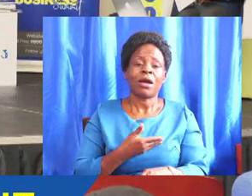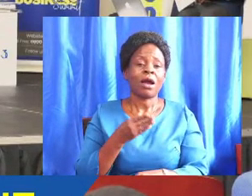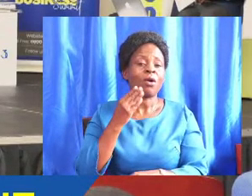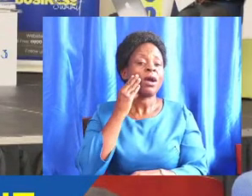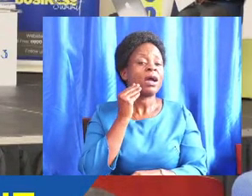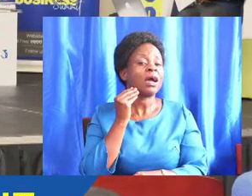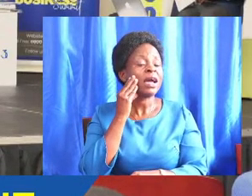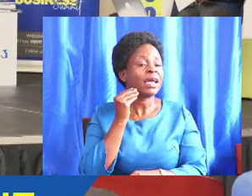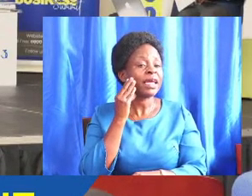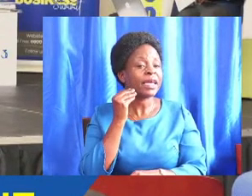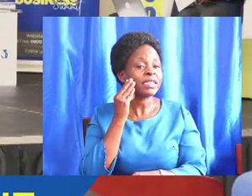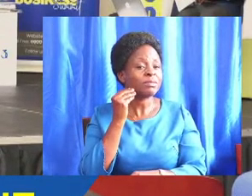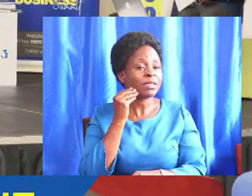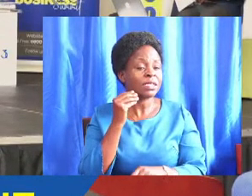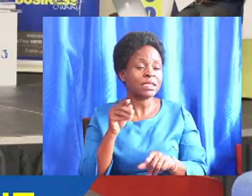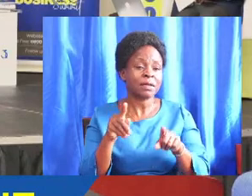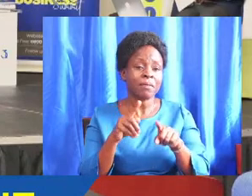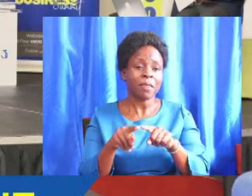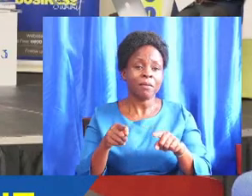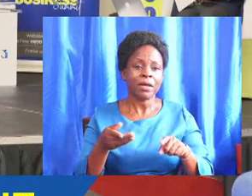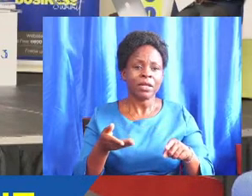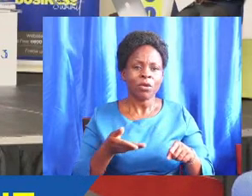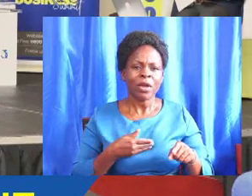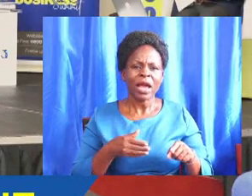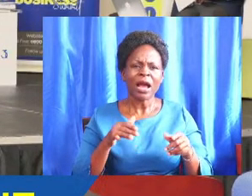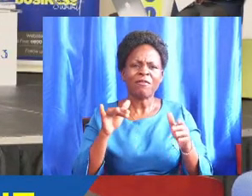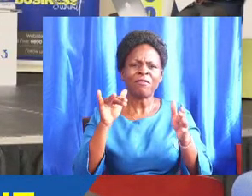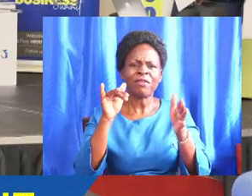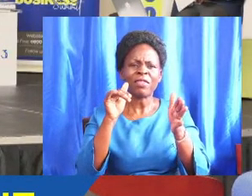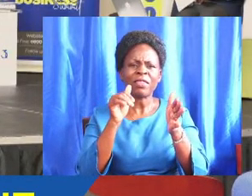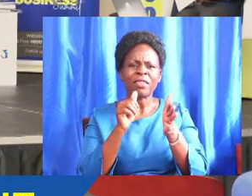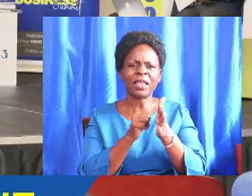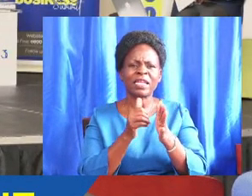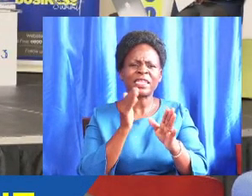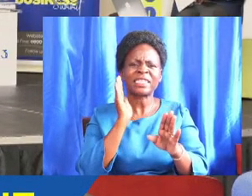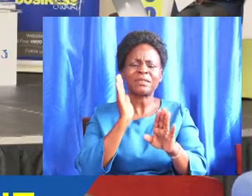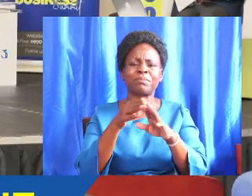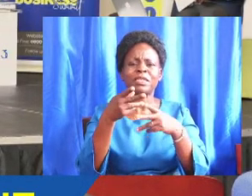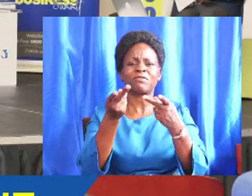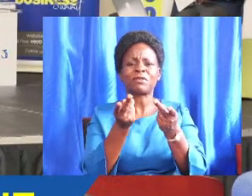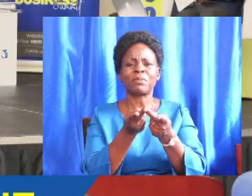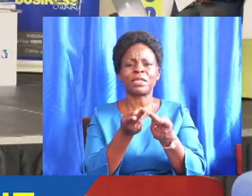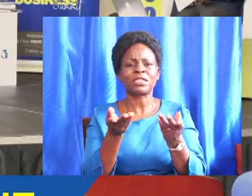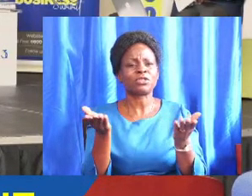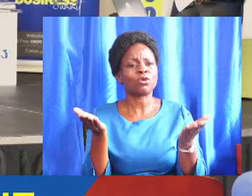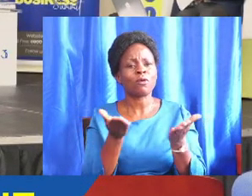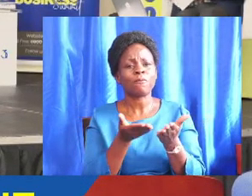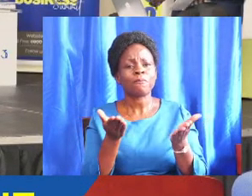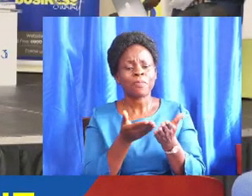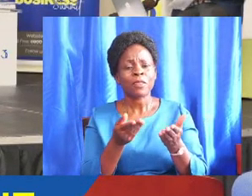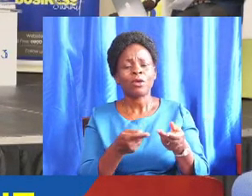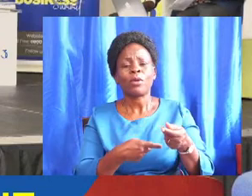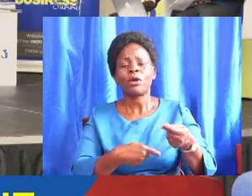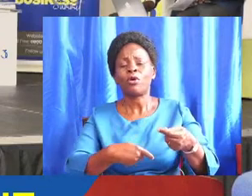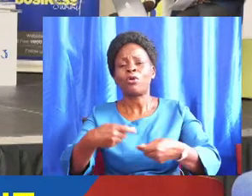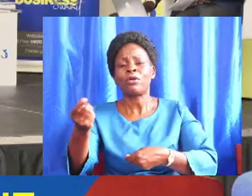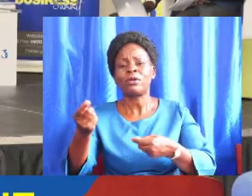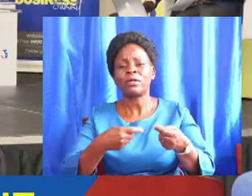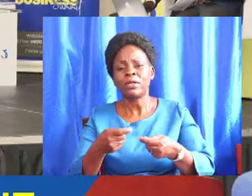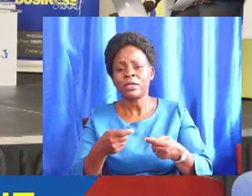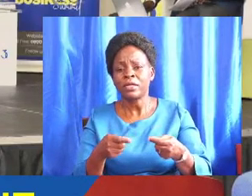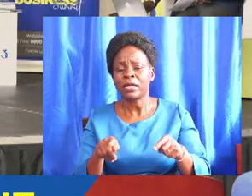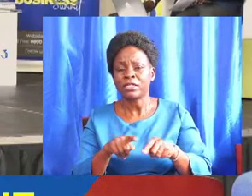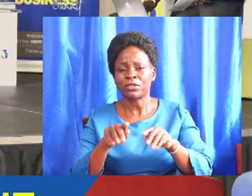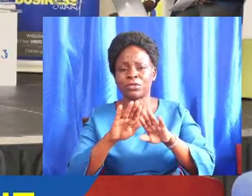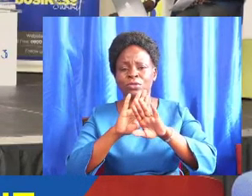we get the information, but we don't have that specific place where, or we don't disseminate information as